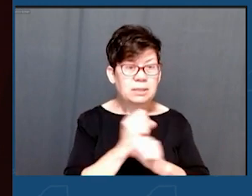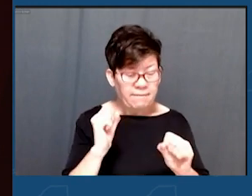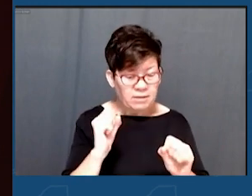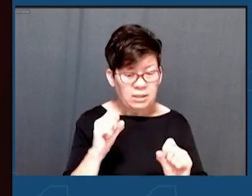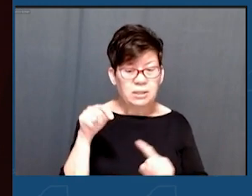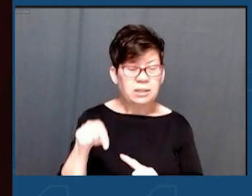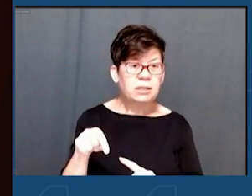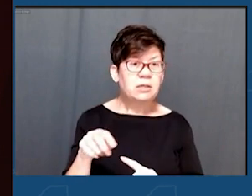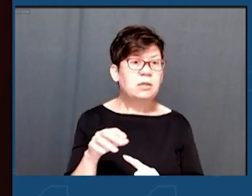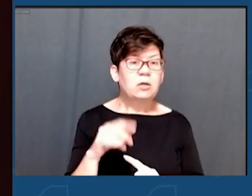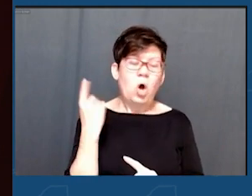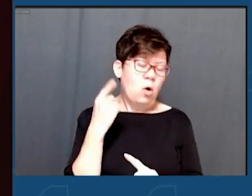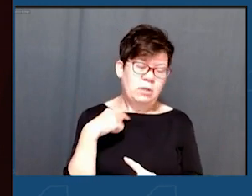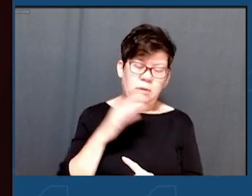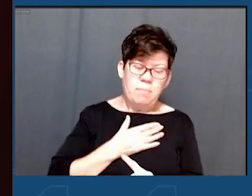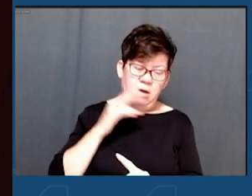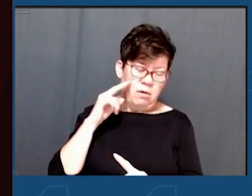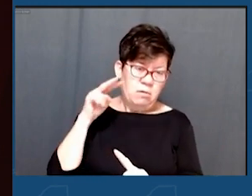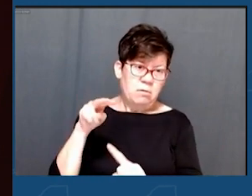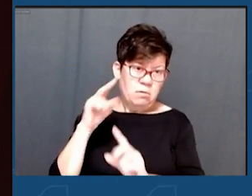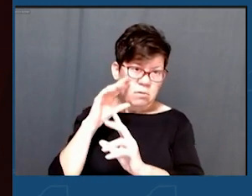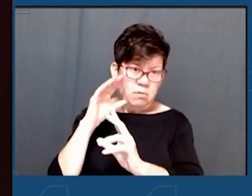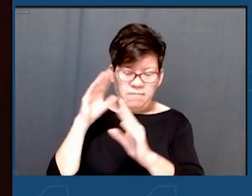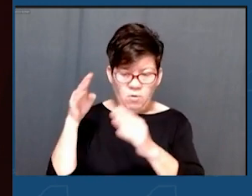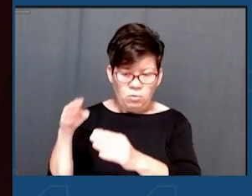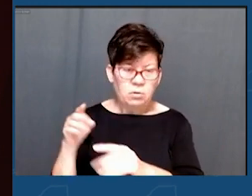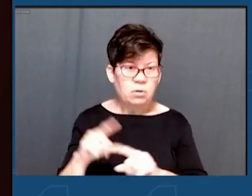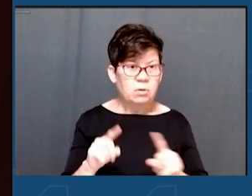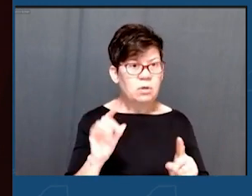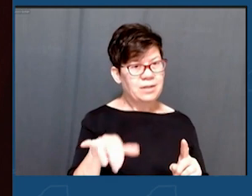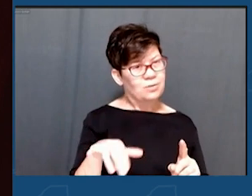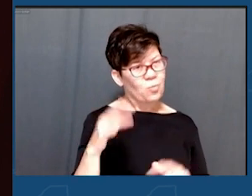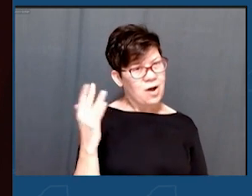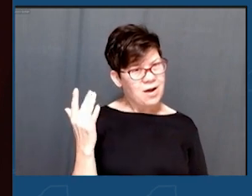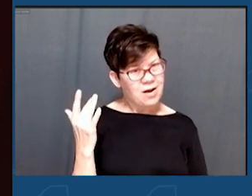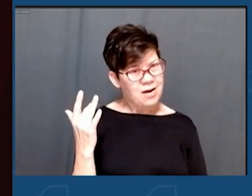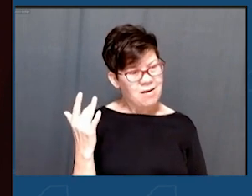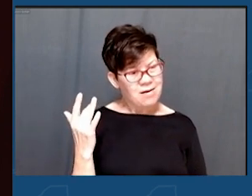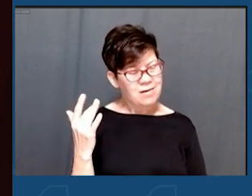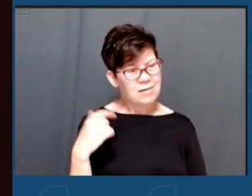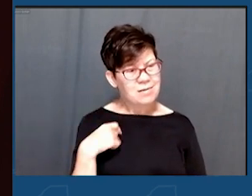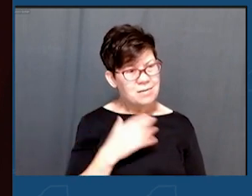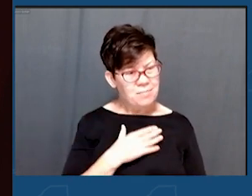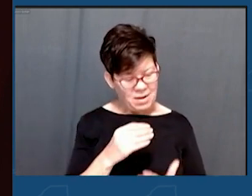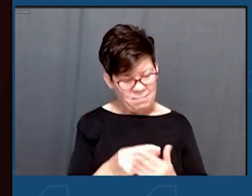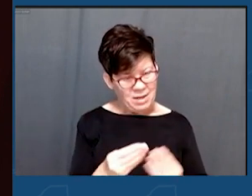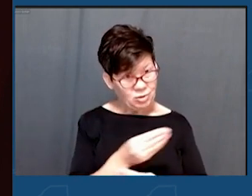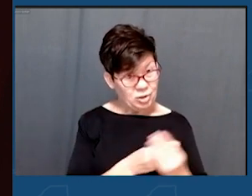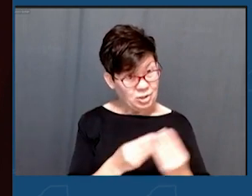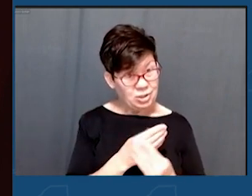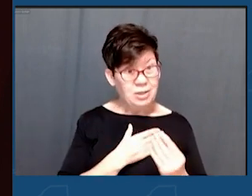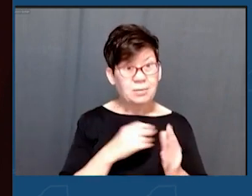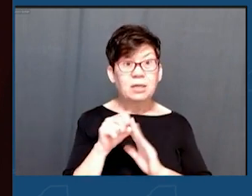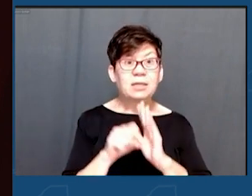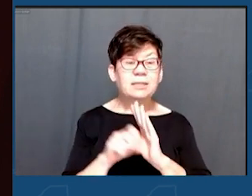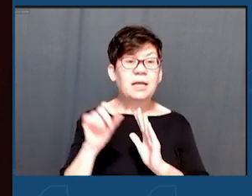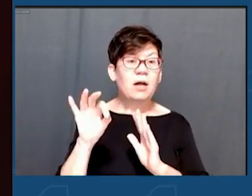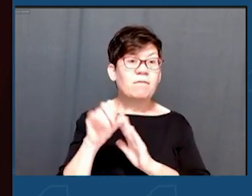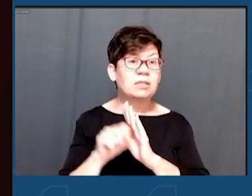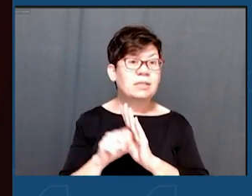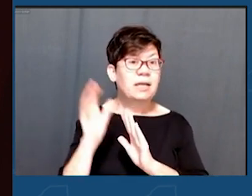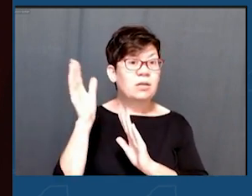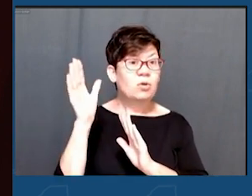always will be. But also, that's why in my budget, as well as my State of the State address just back in